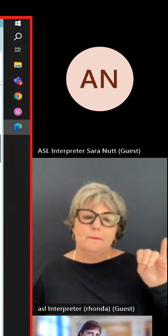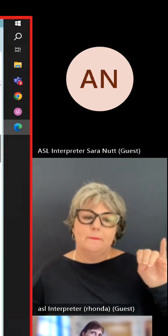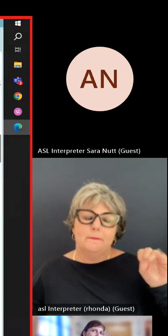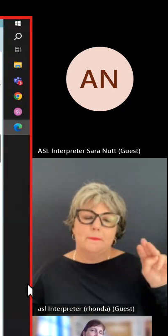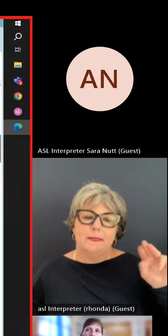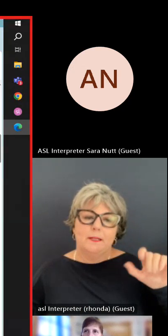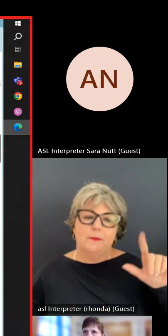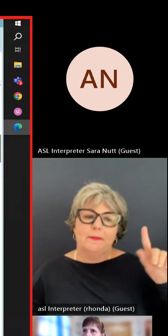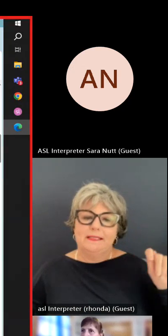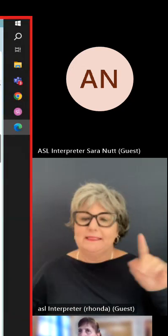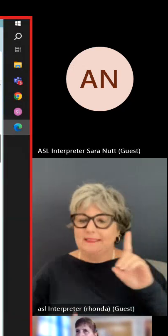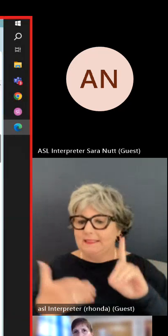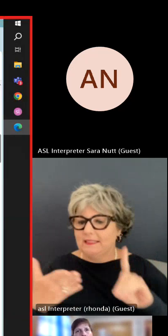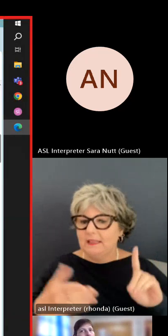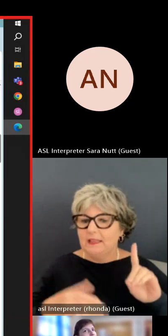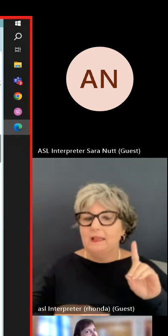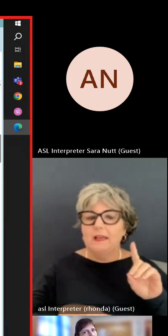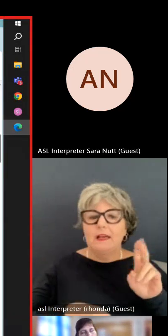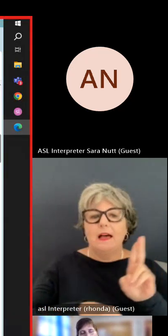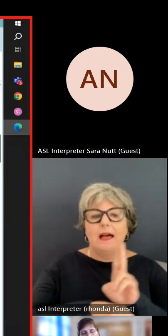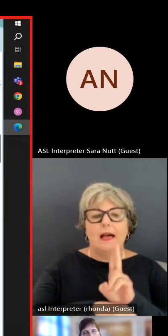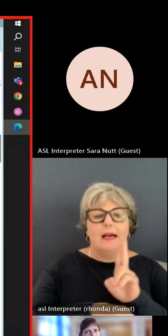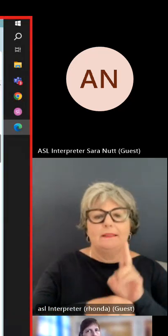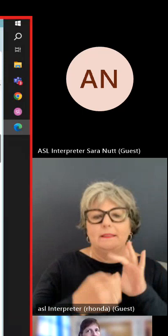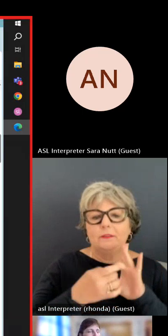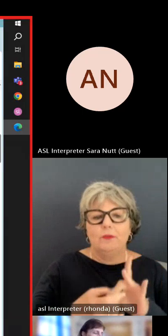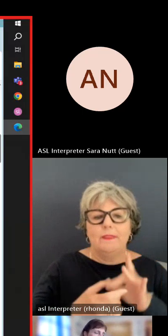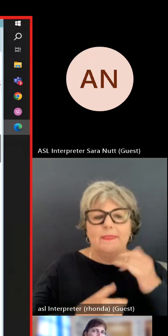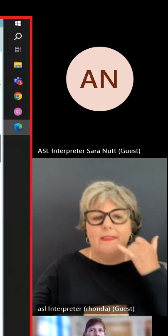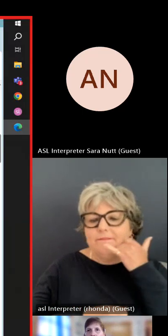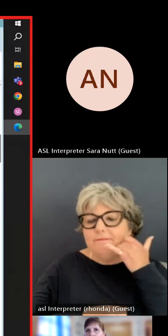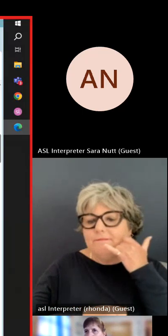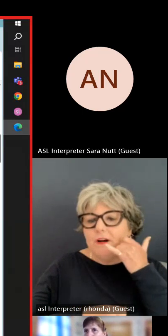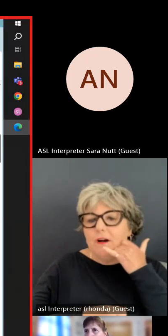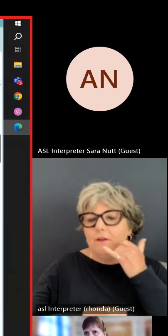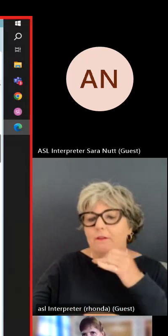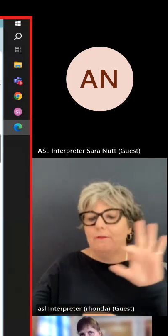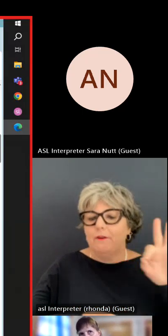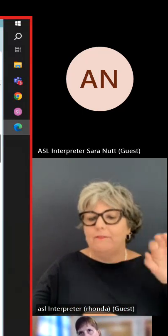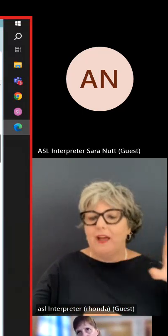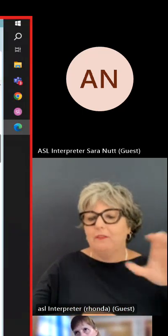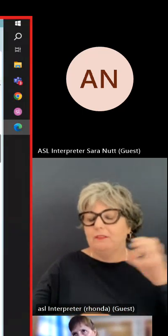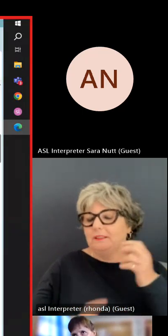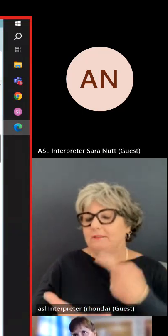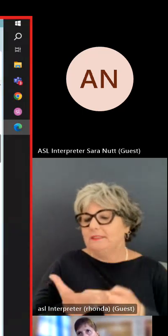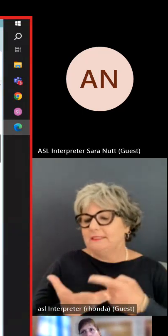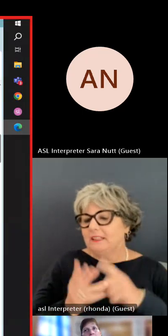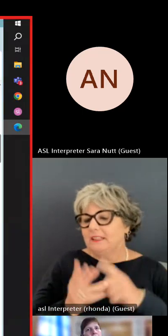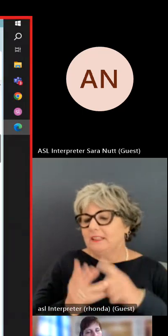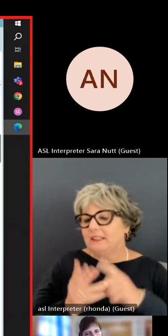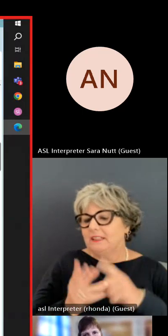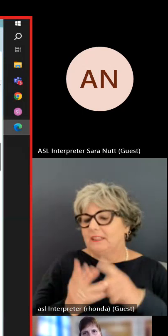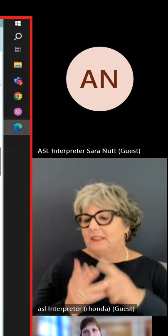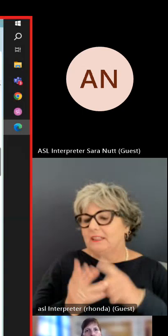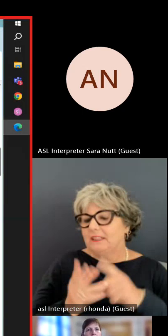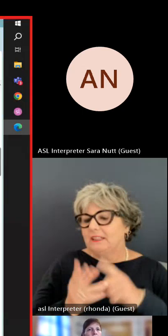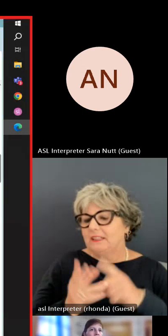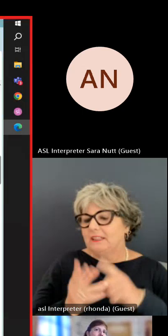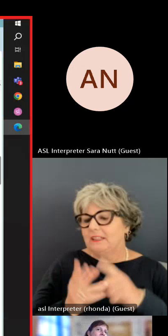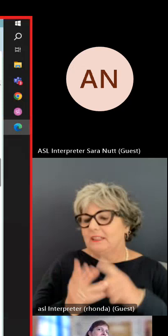is an example I did with a phone metaphor. It was for a faculty roundtable a couple of years ago. It's